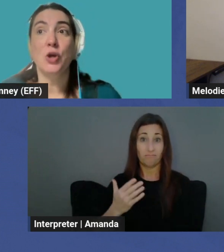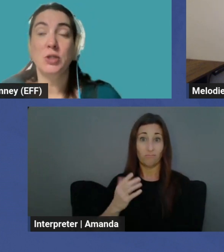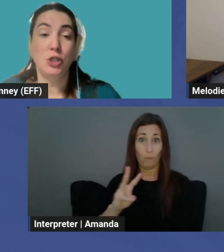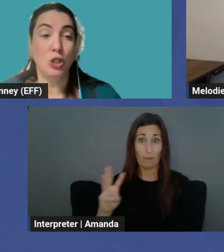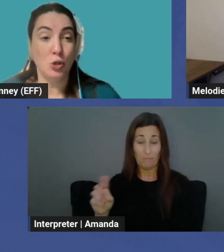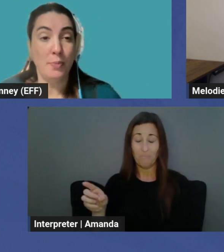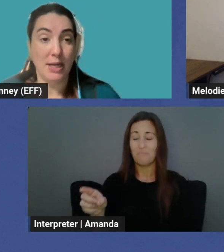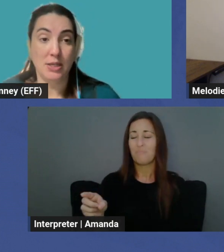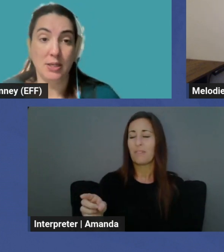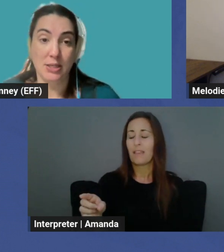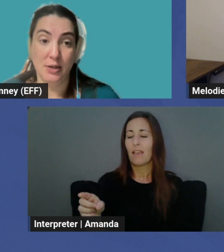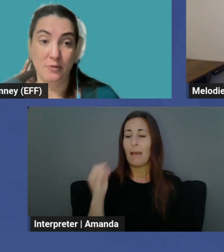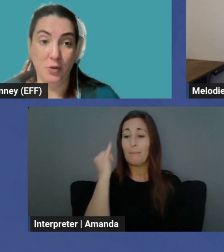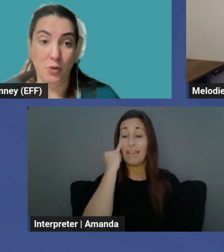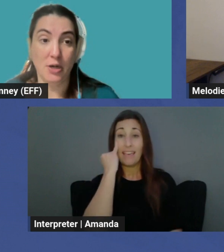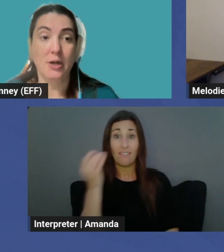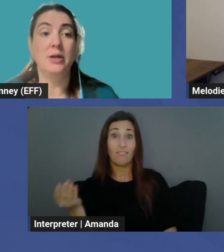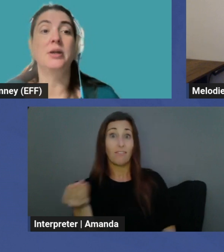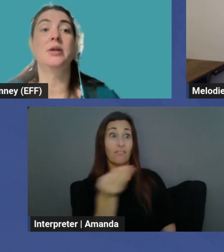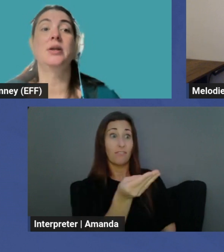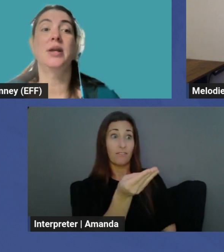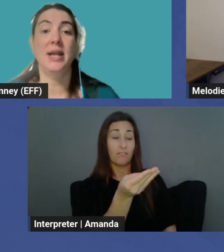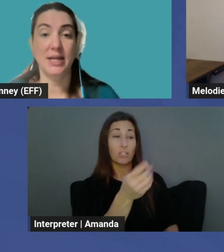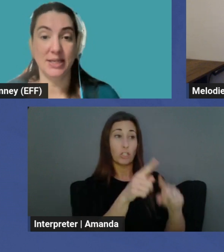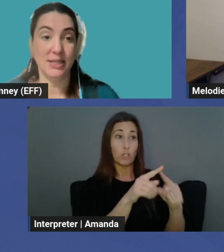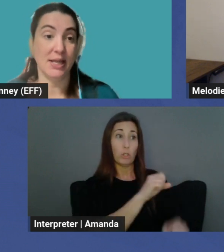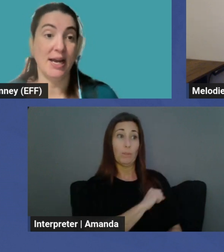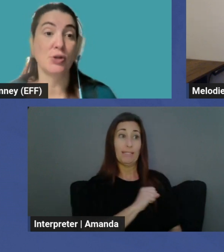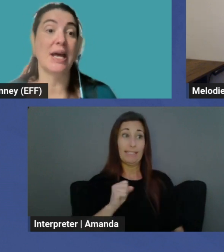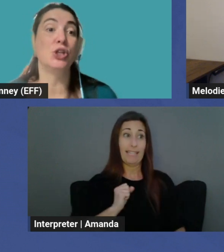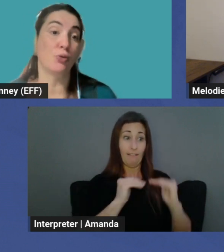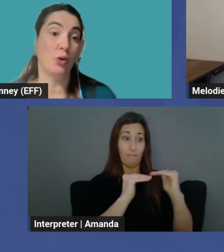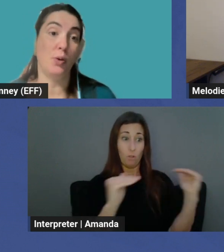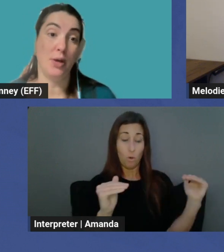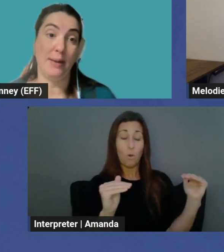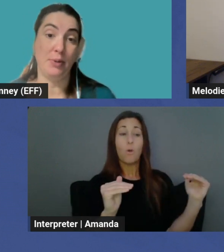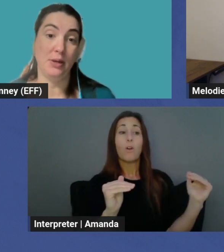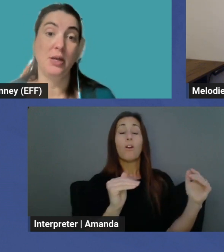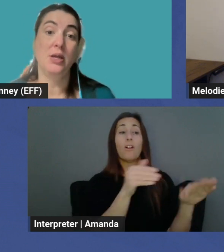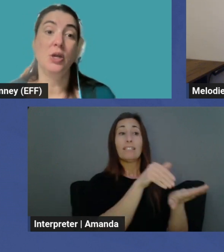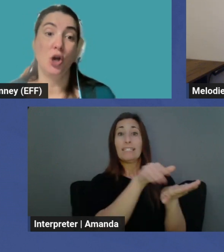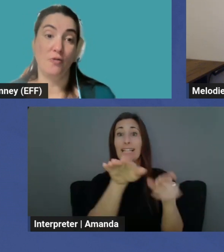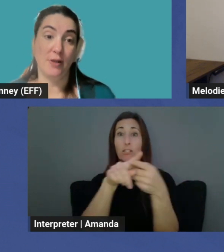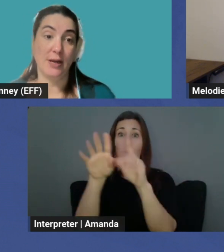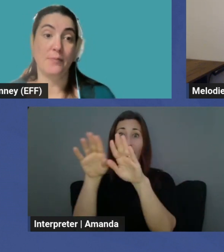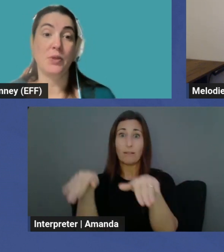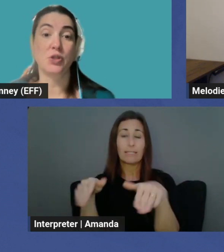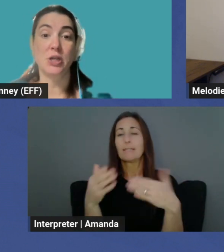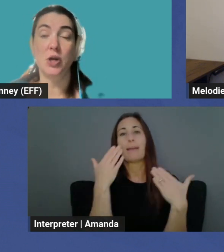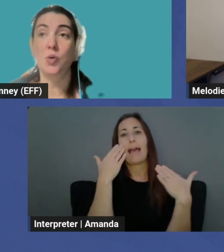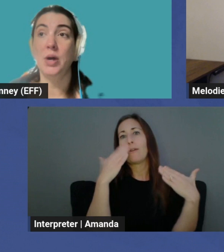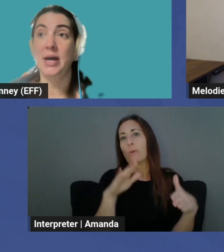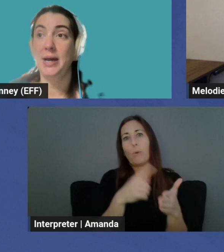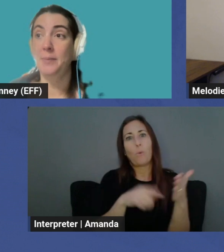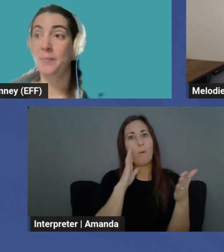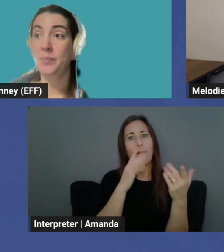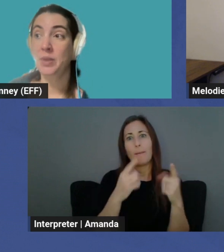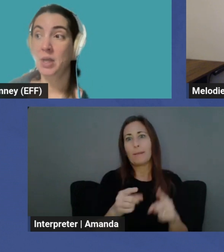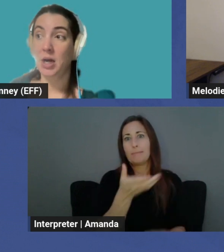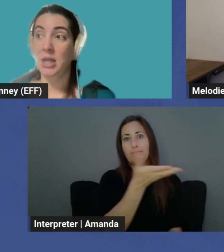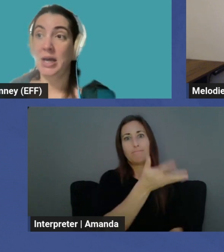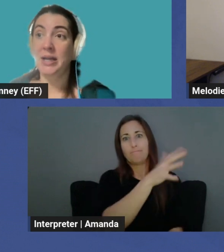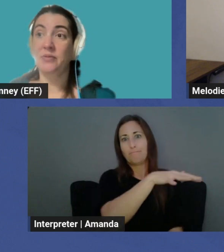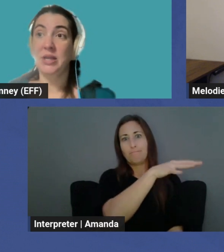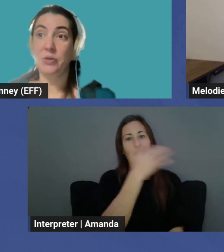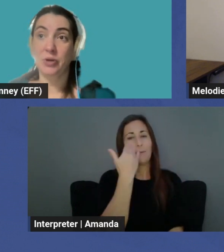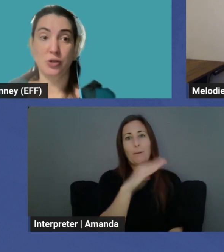If those do make it to the Senate floor and get sent to the House, I don't know what will happen over there. So